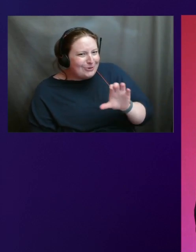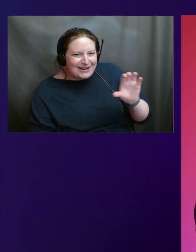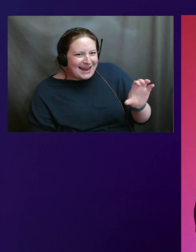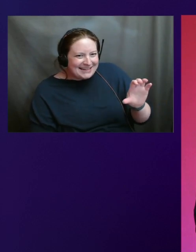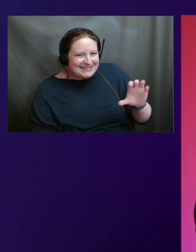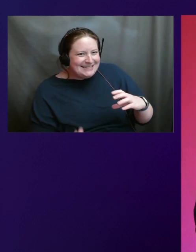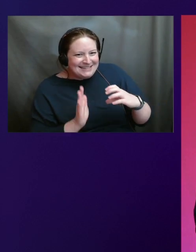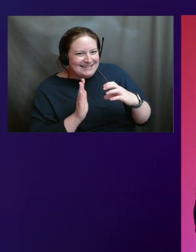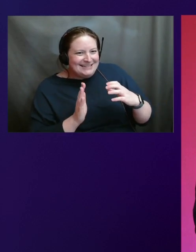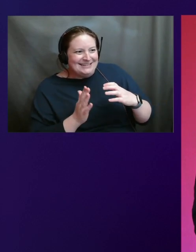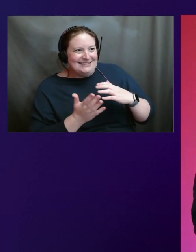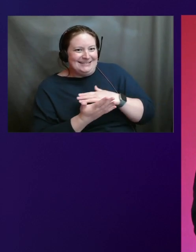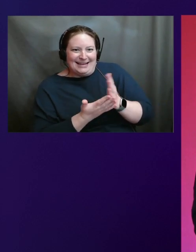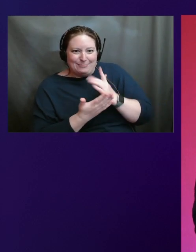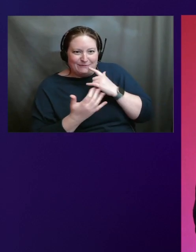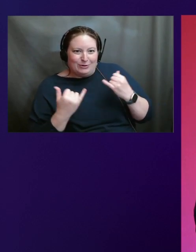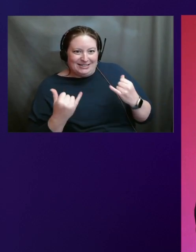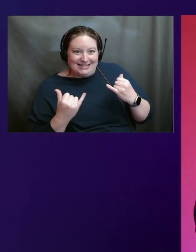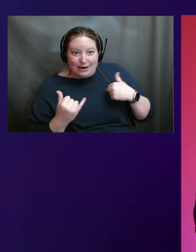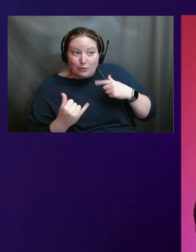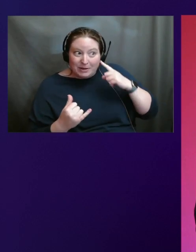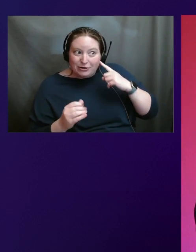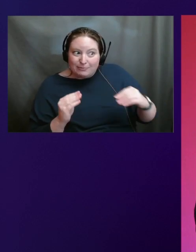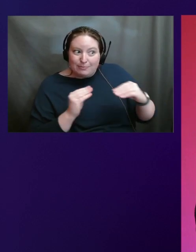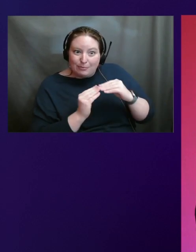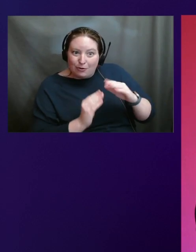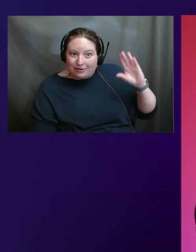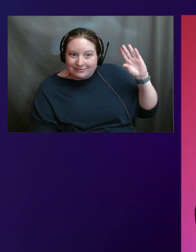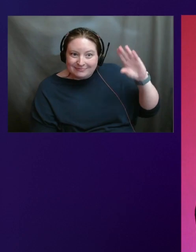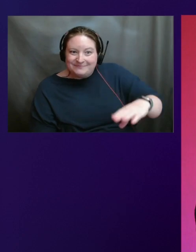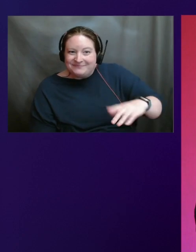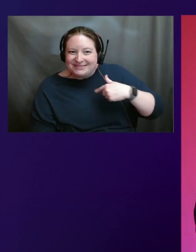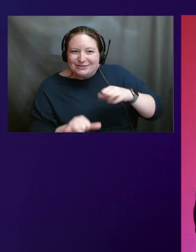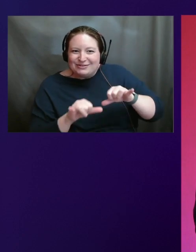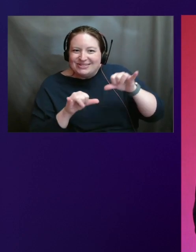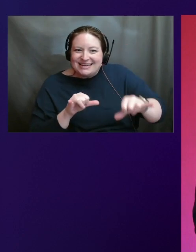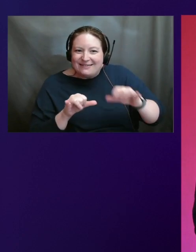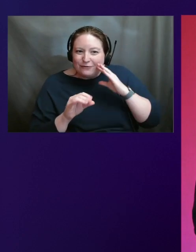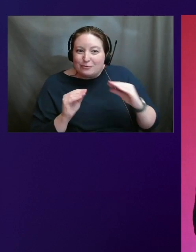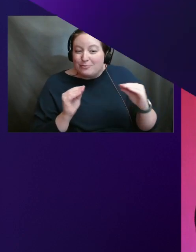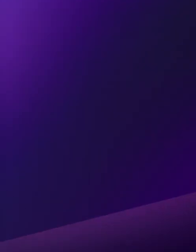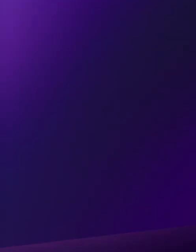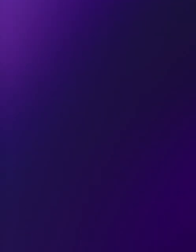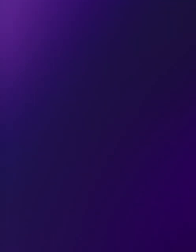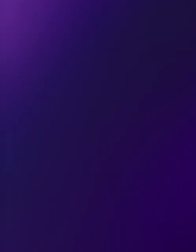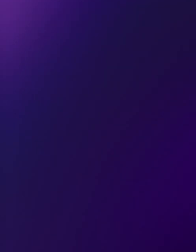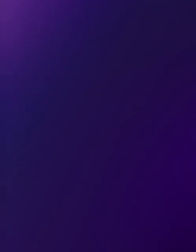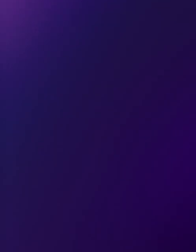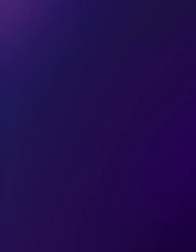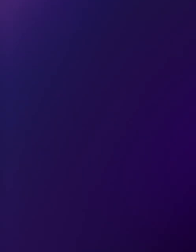lot more about Code Catalyst for the rest of the day. So stick around for more, and we will be right back.